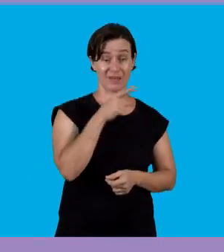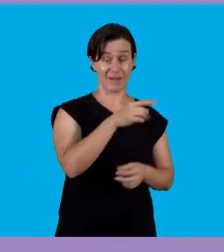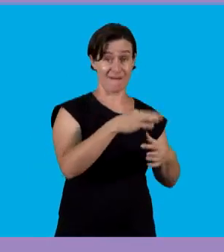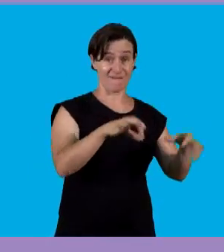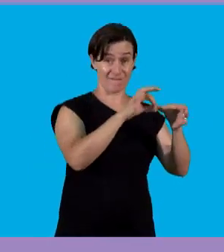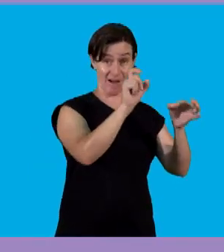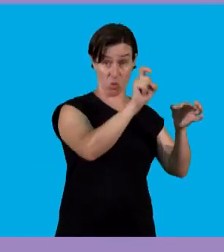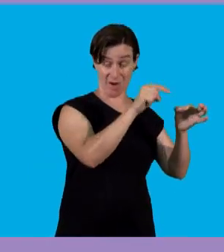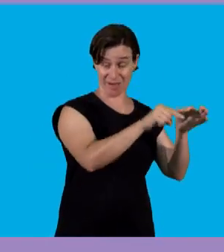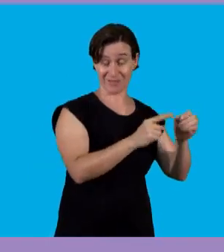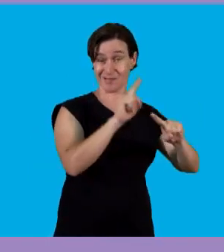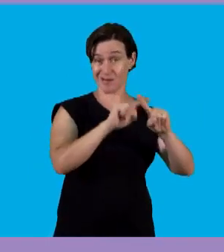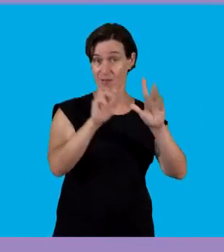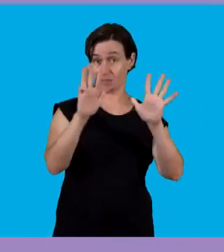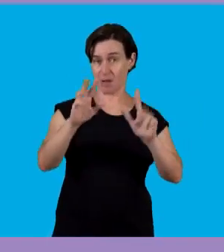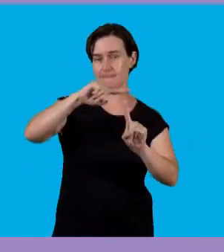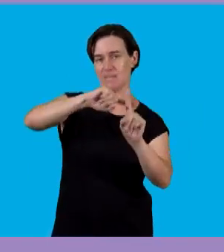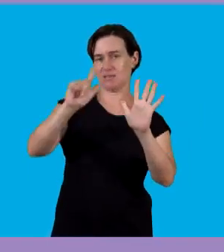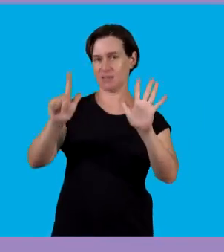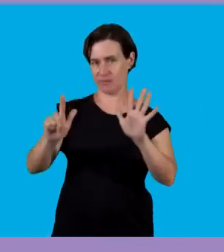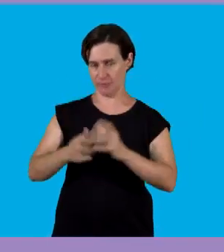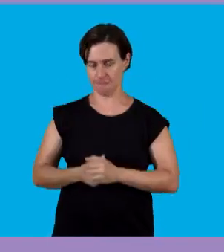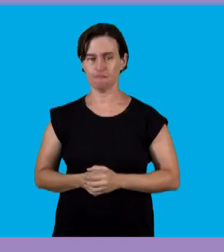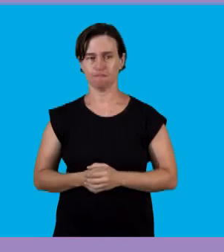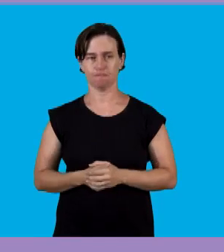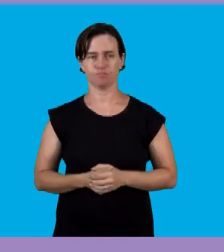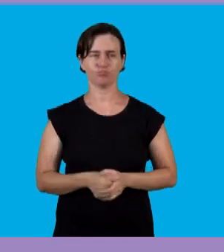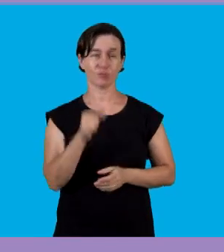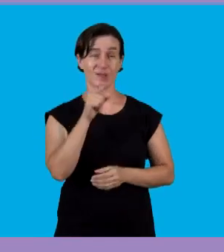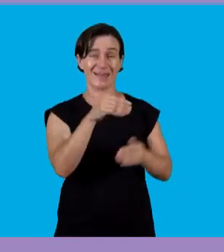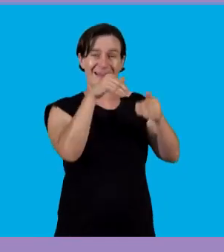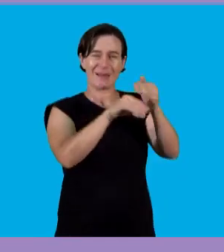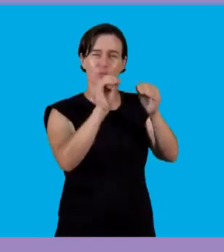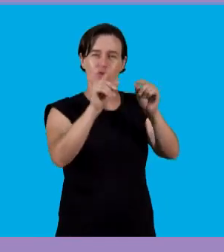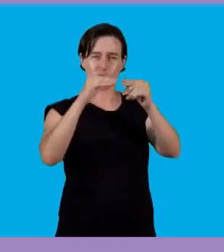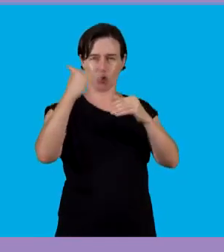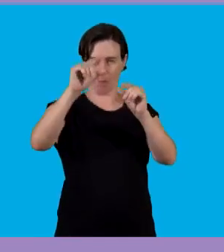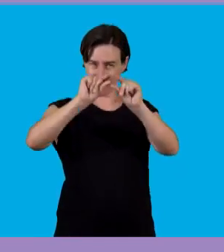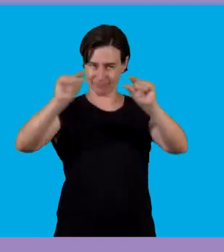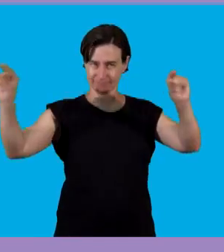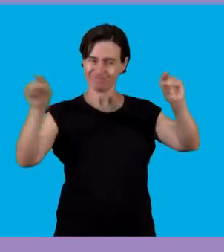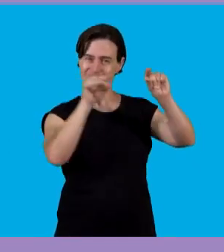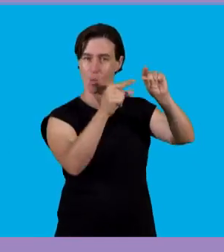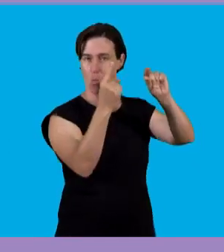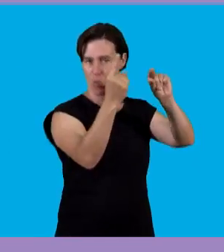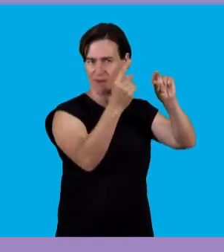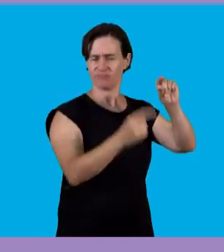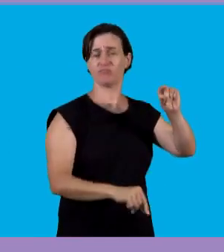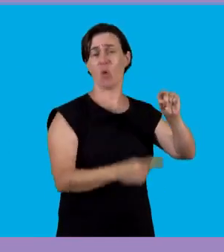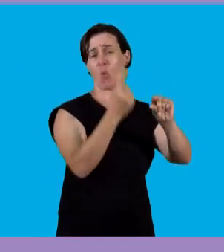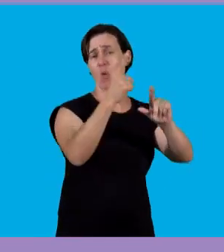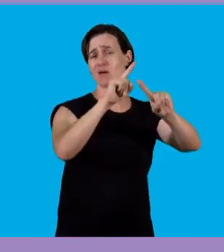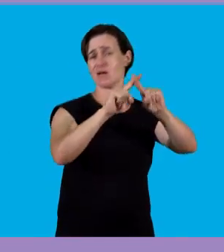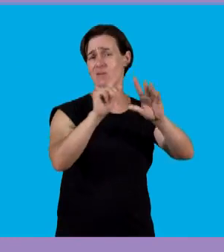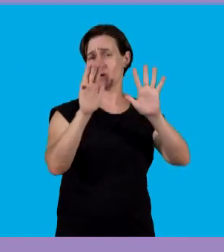input value by 9 and we add a 7. So our first input value there is a 1. So 1